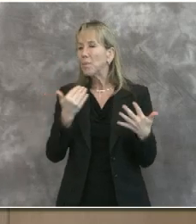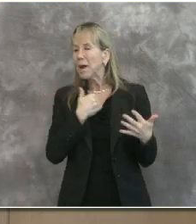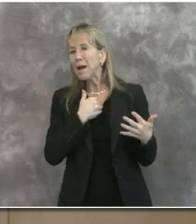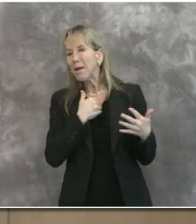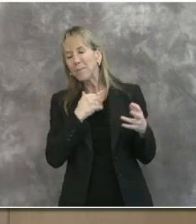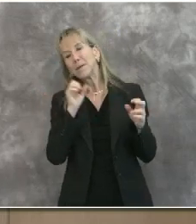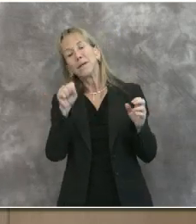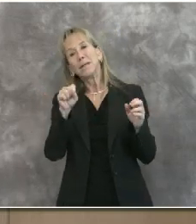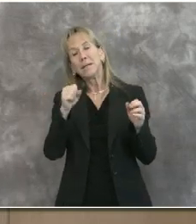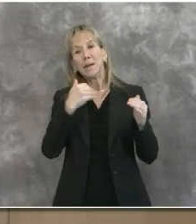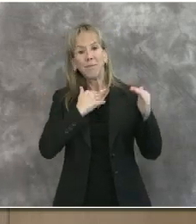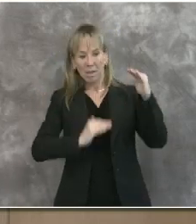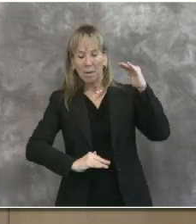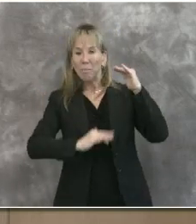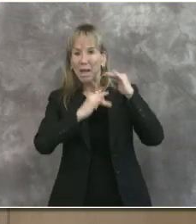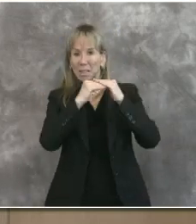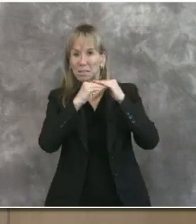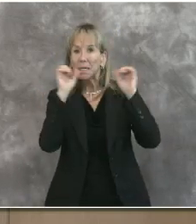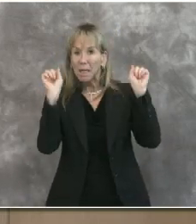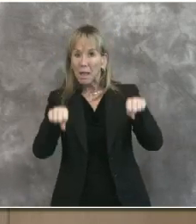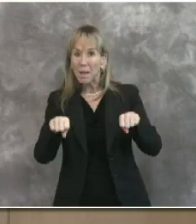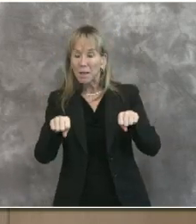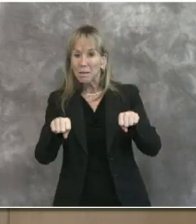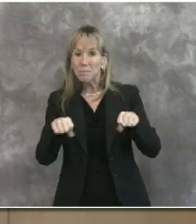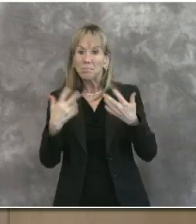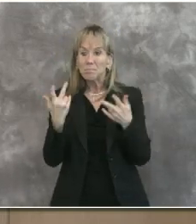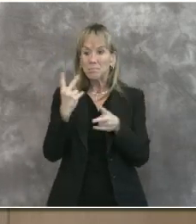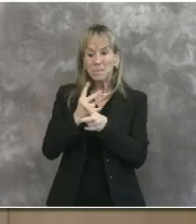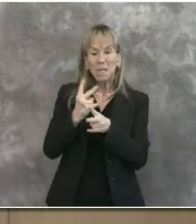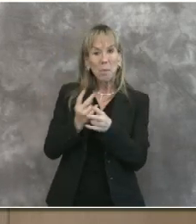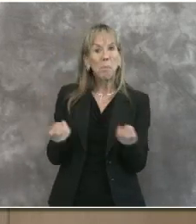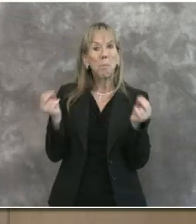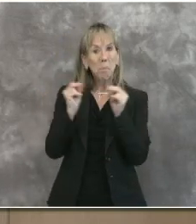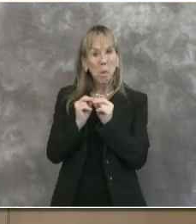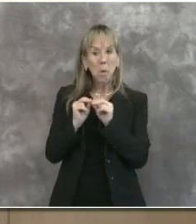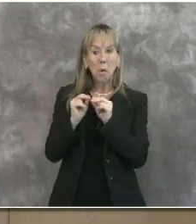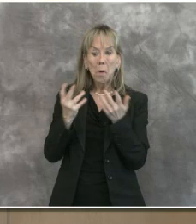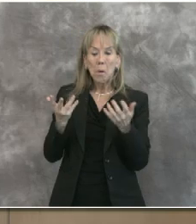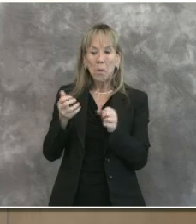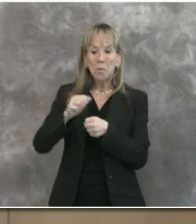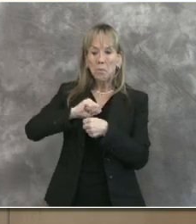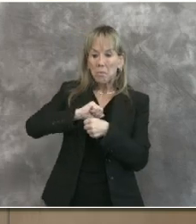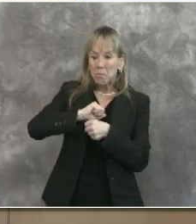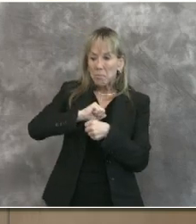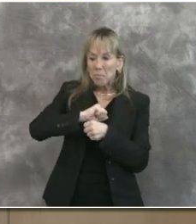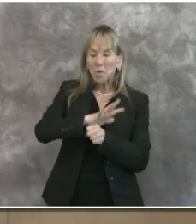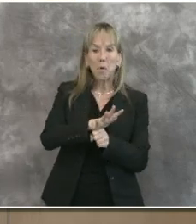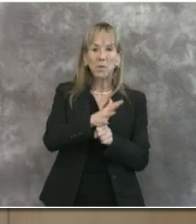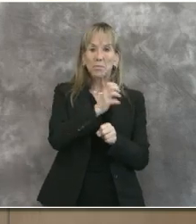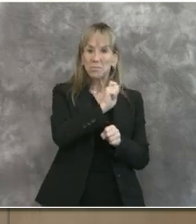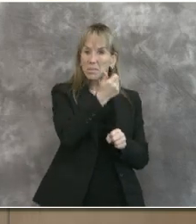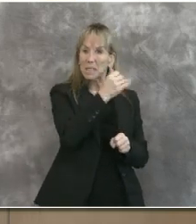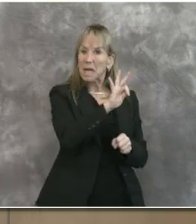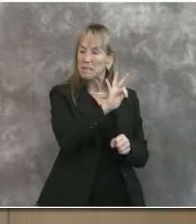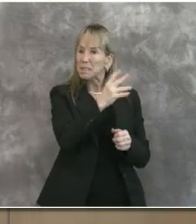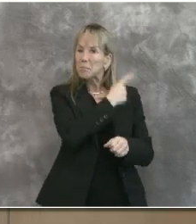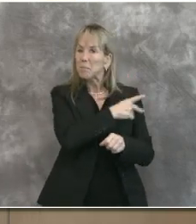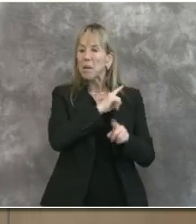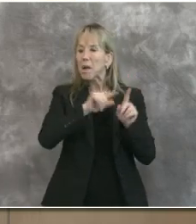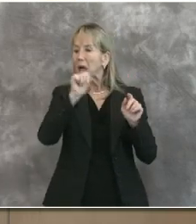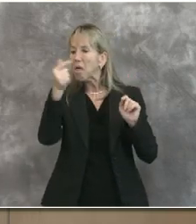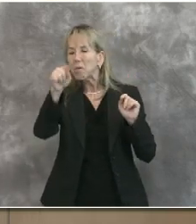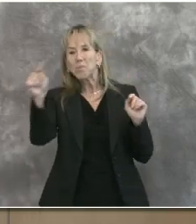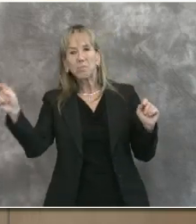system to take care of more than just COVID patients. There was a